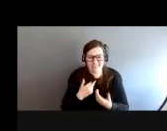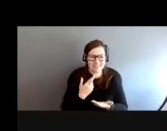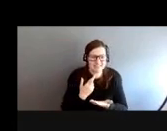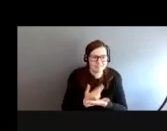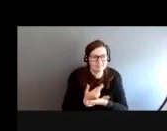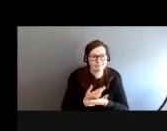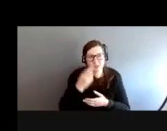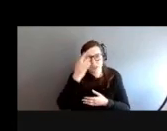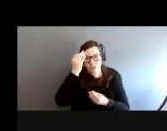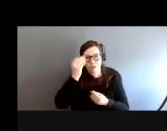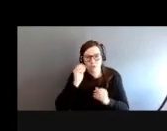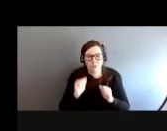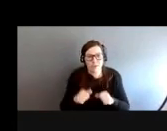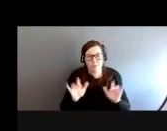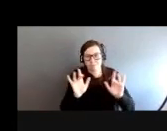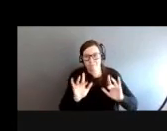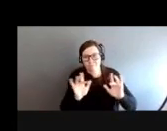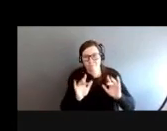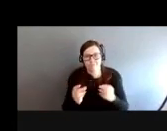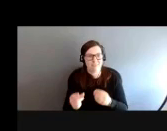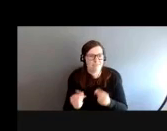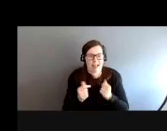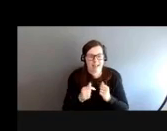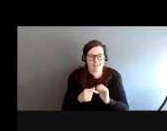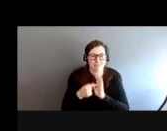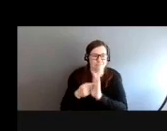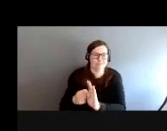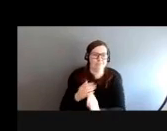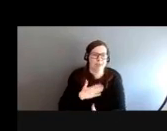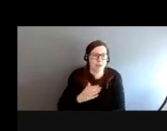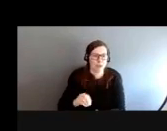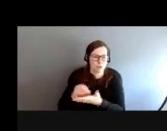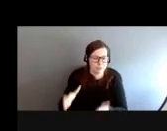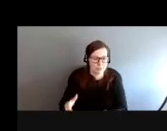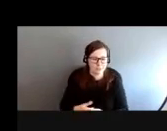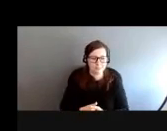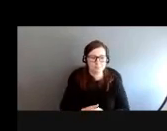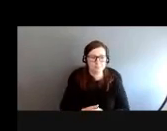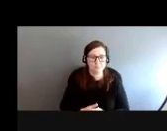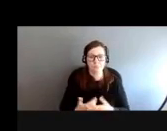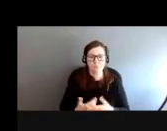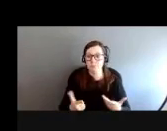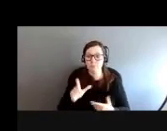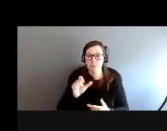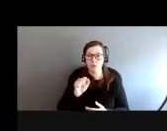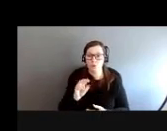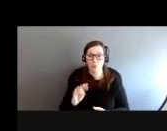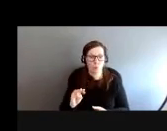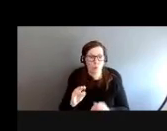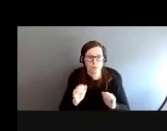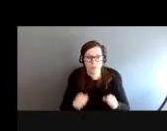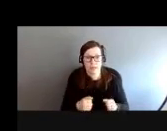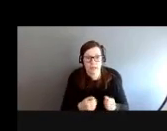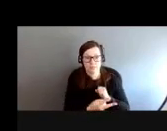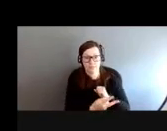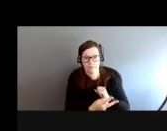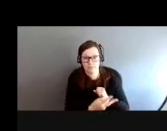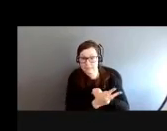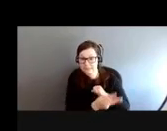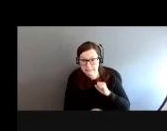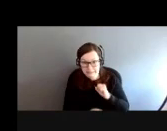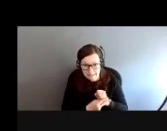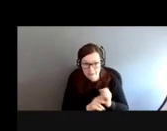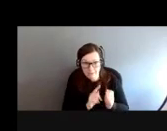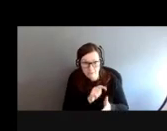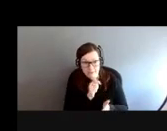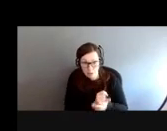can also download that recording from Loom to your computer or upload it into YouTube. So you're not restricted to only Loom as a